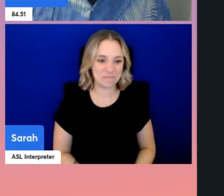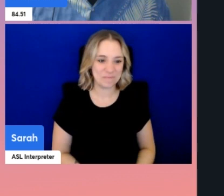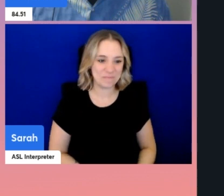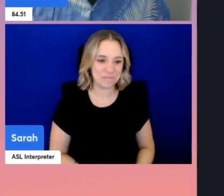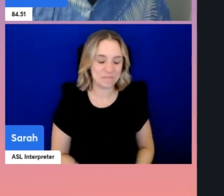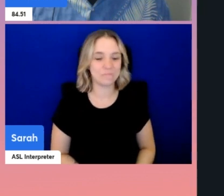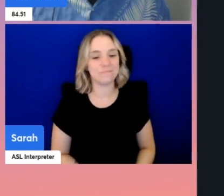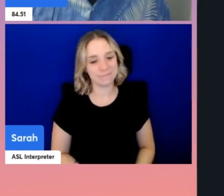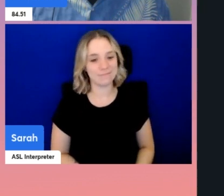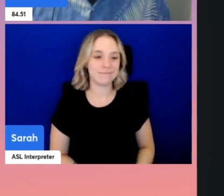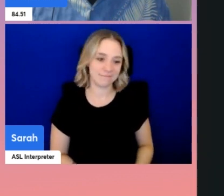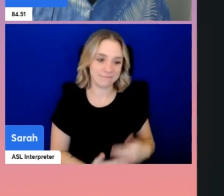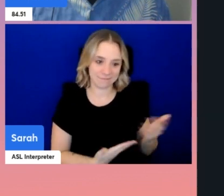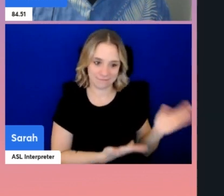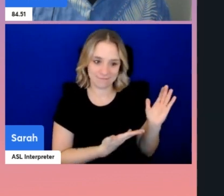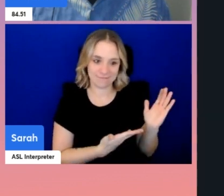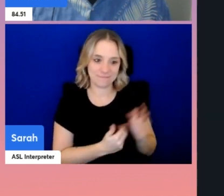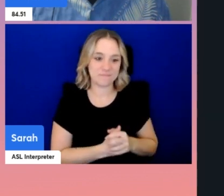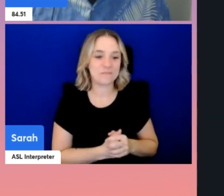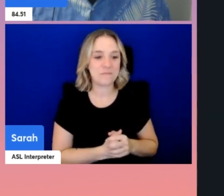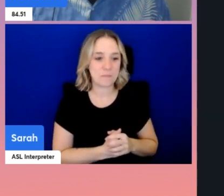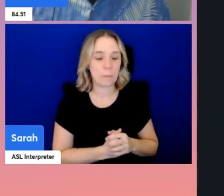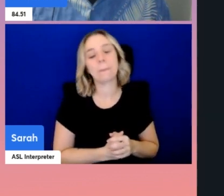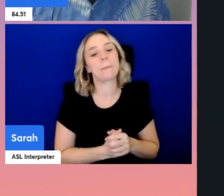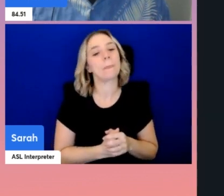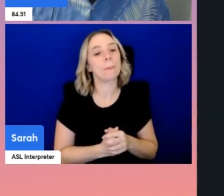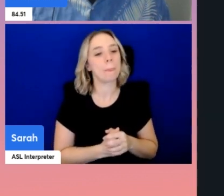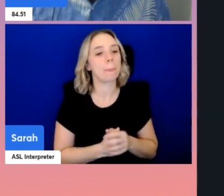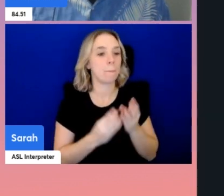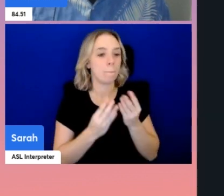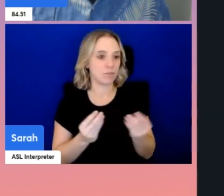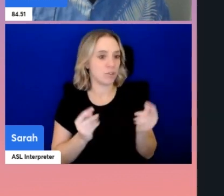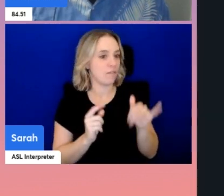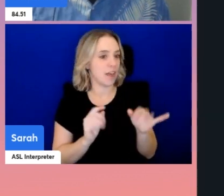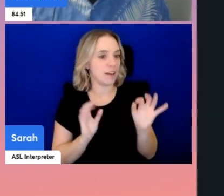There we go. And this is resolve this.